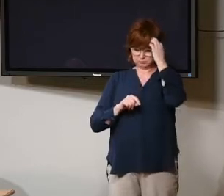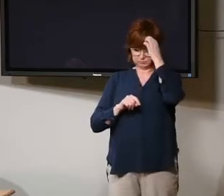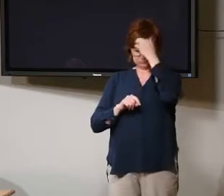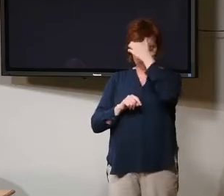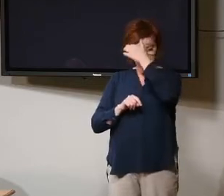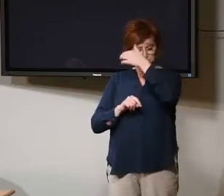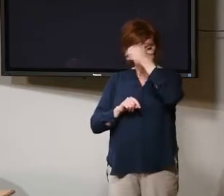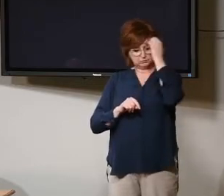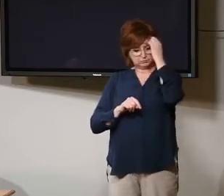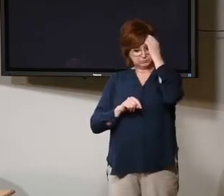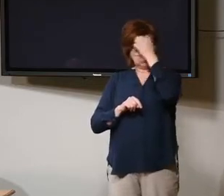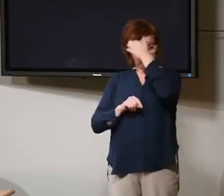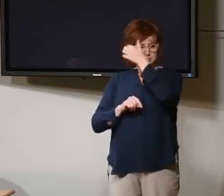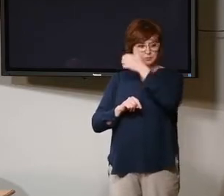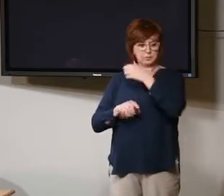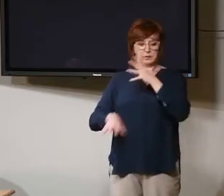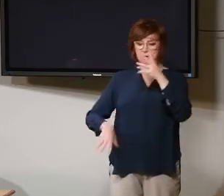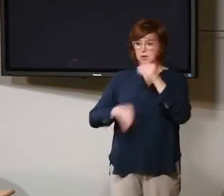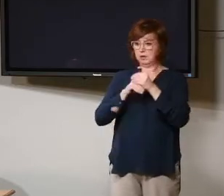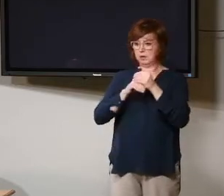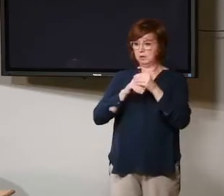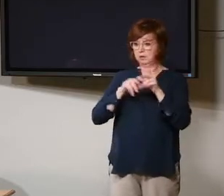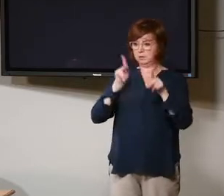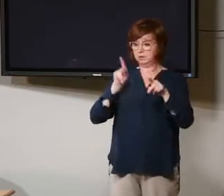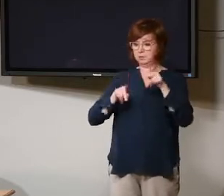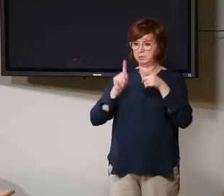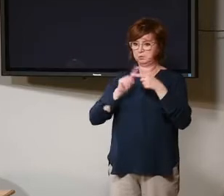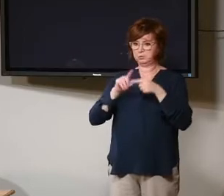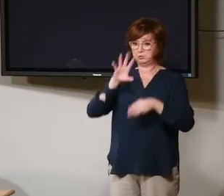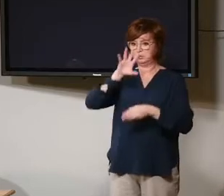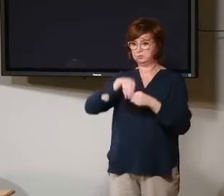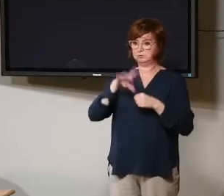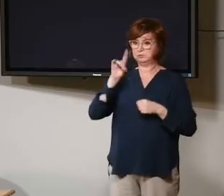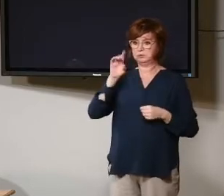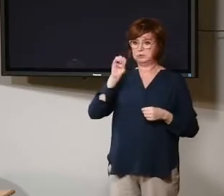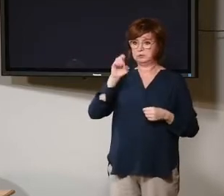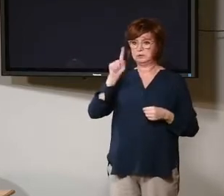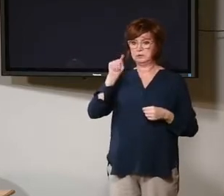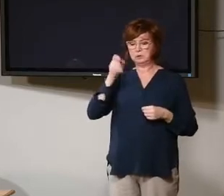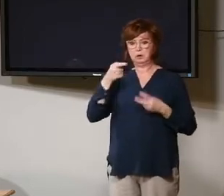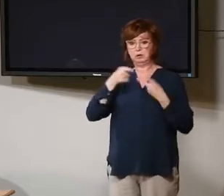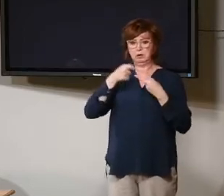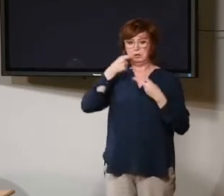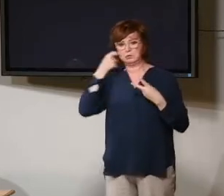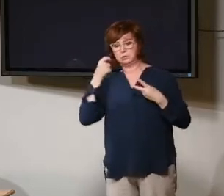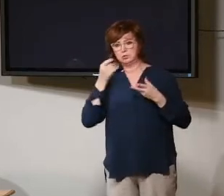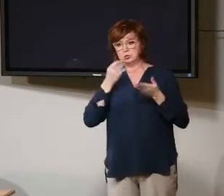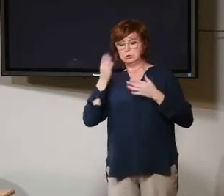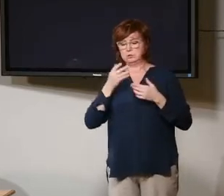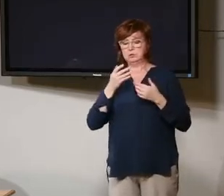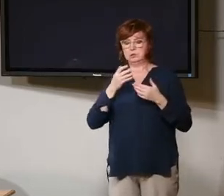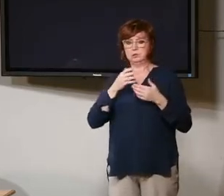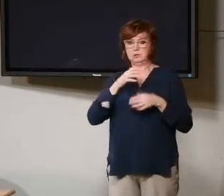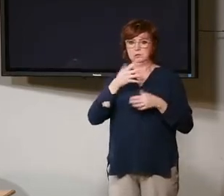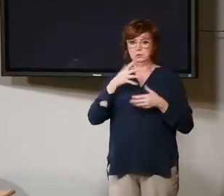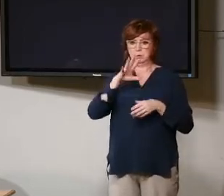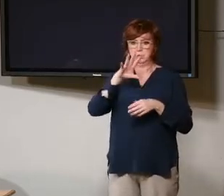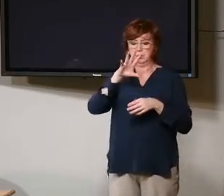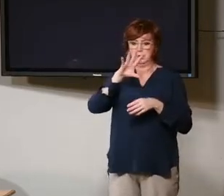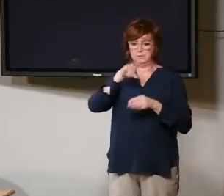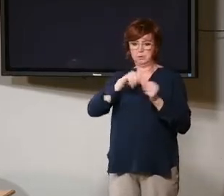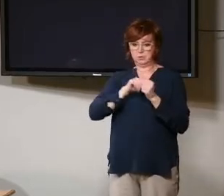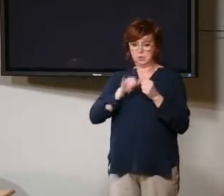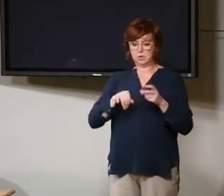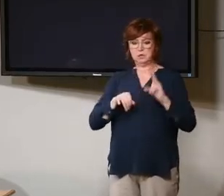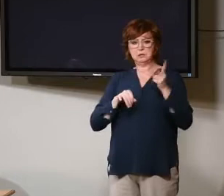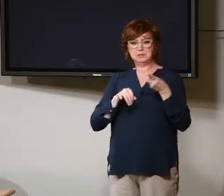capacity, if you will, add people into that system or any of our addiction services. The second reason would be